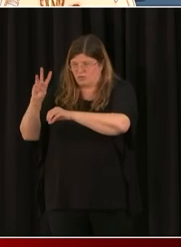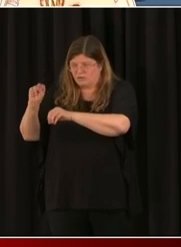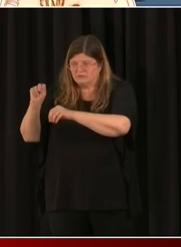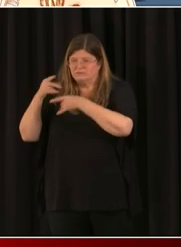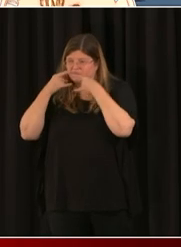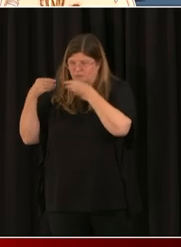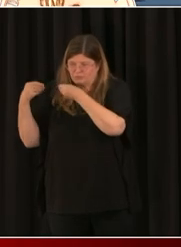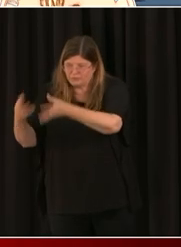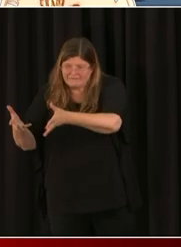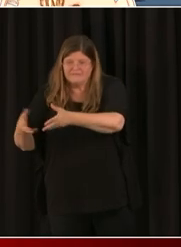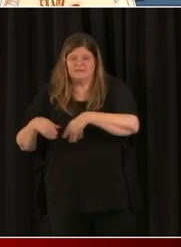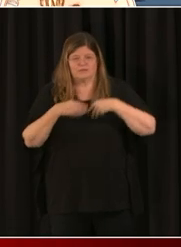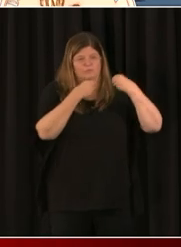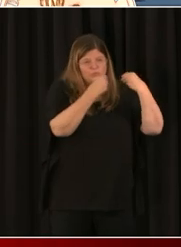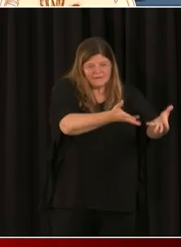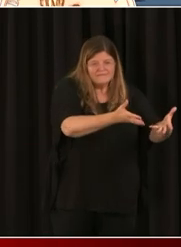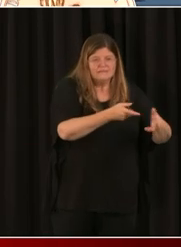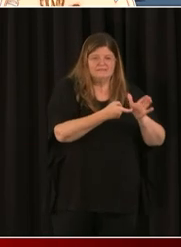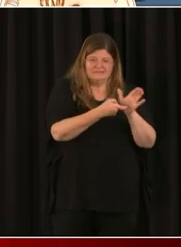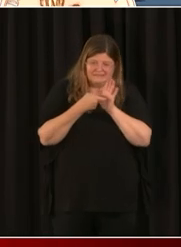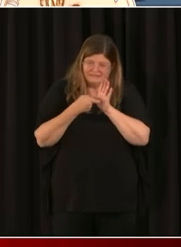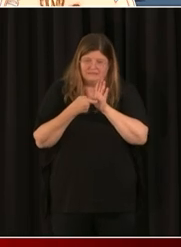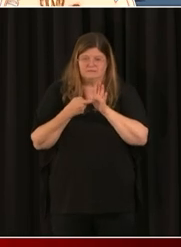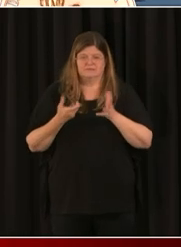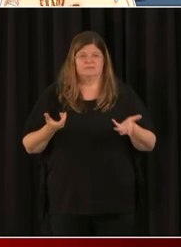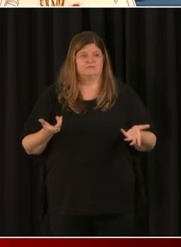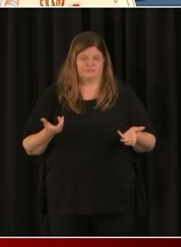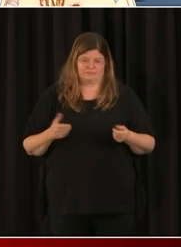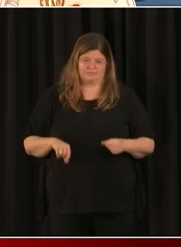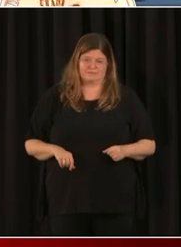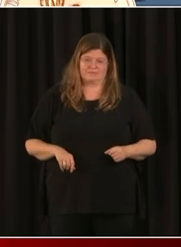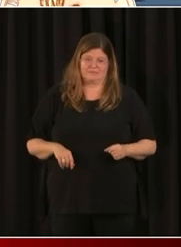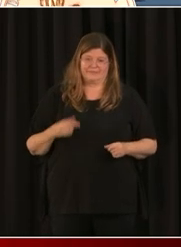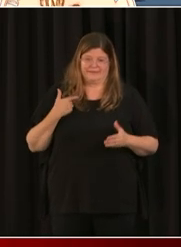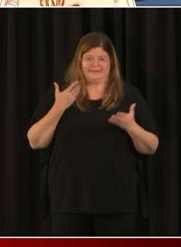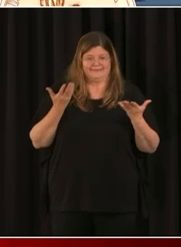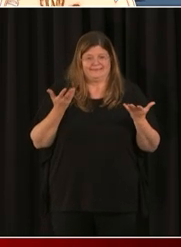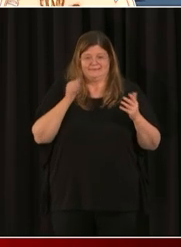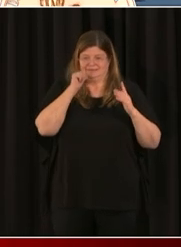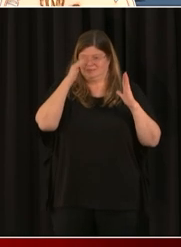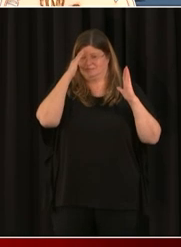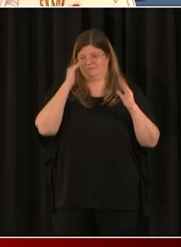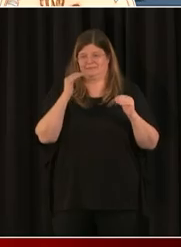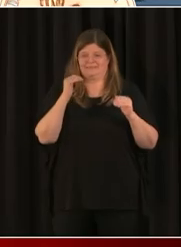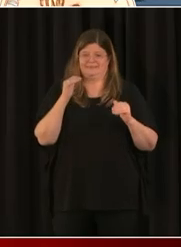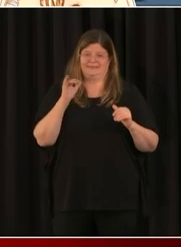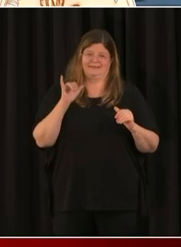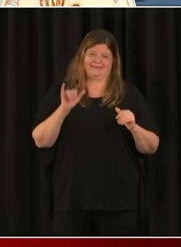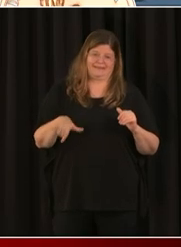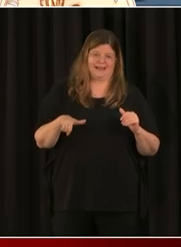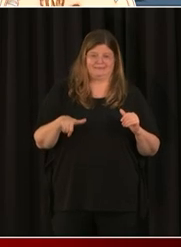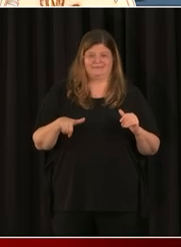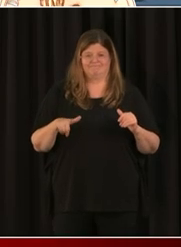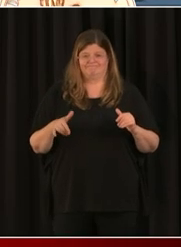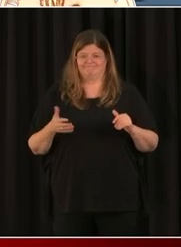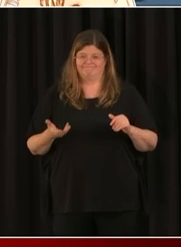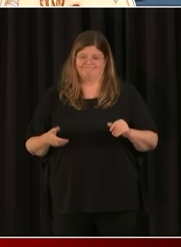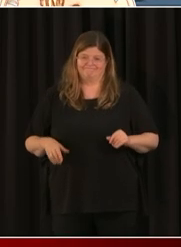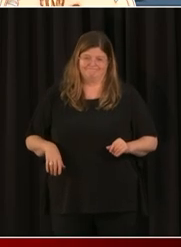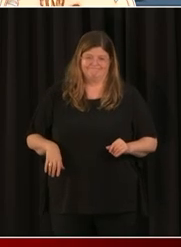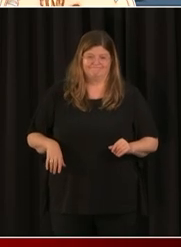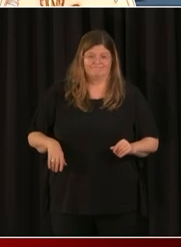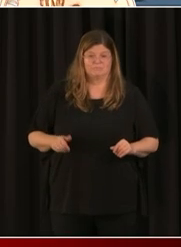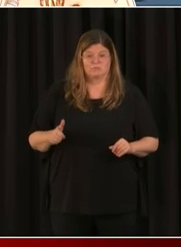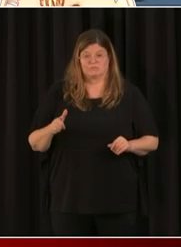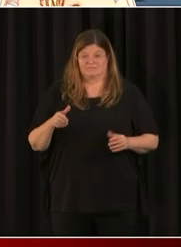mask guidelines as well. I don't expect that, and